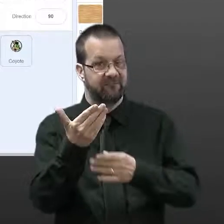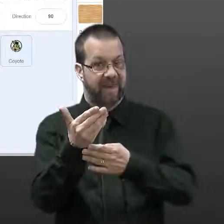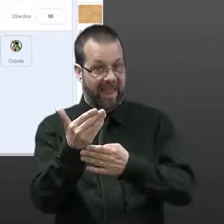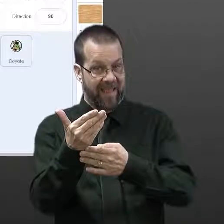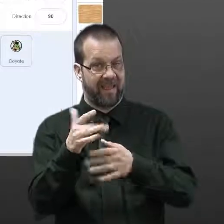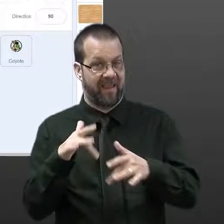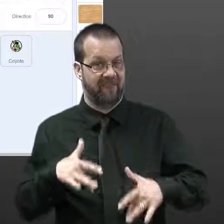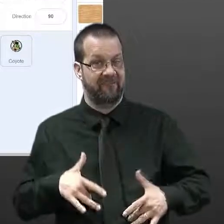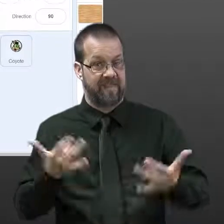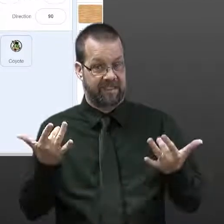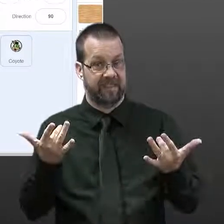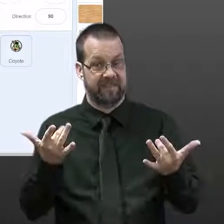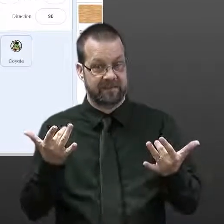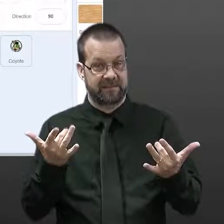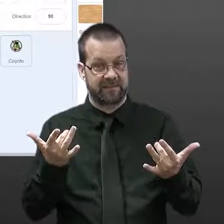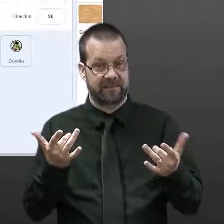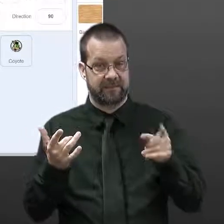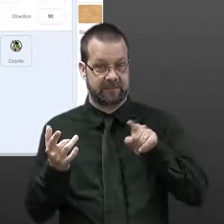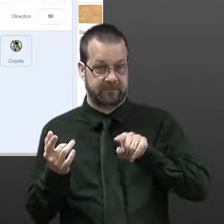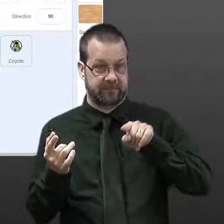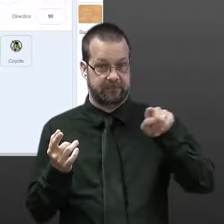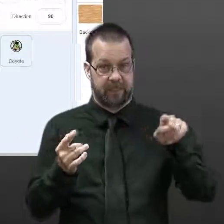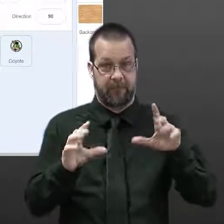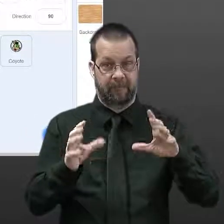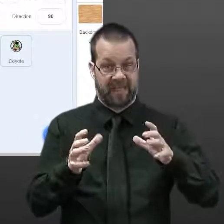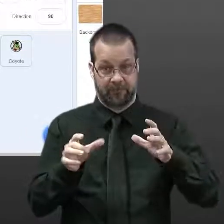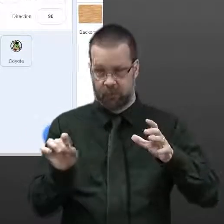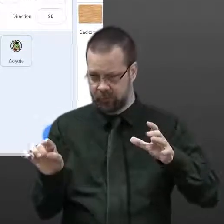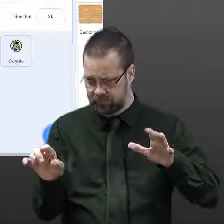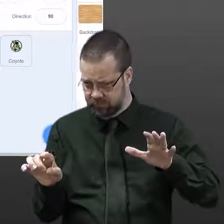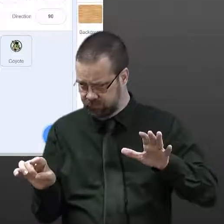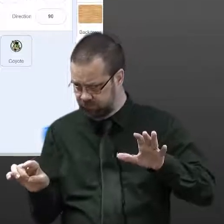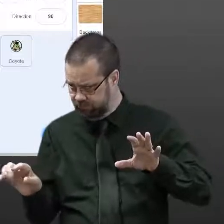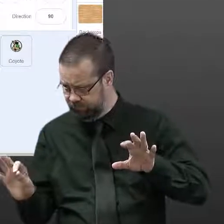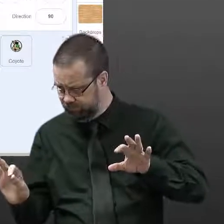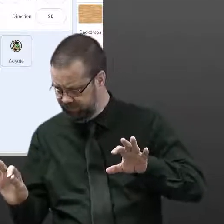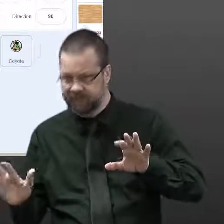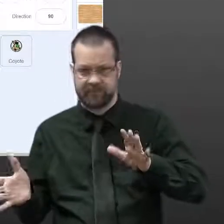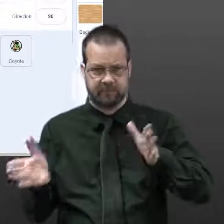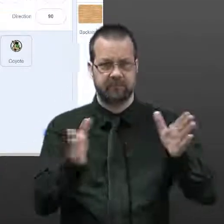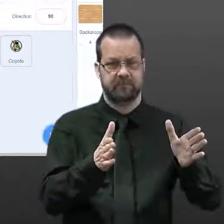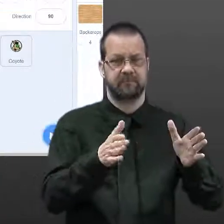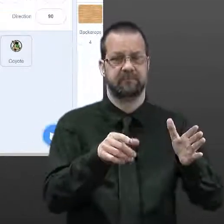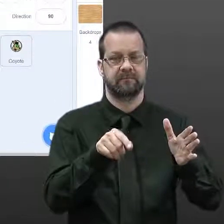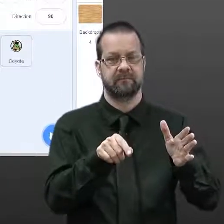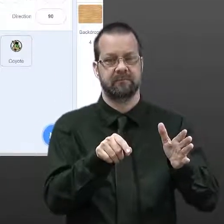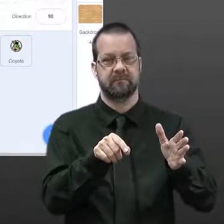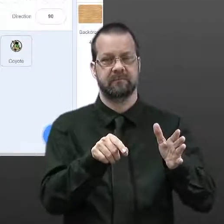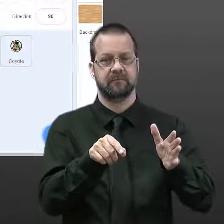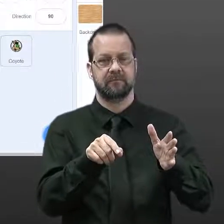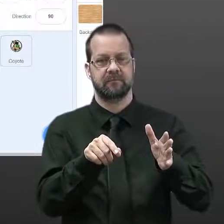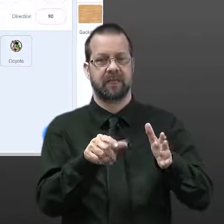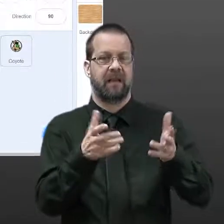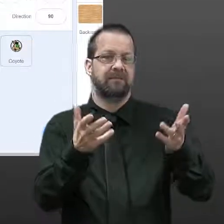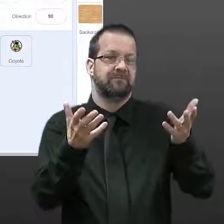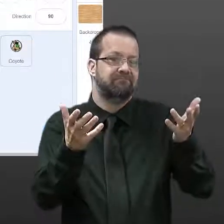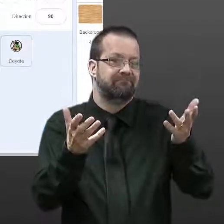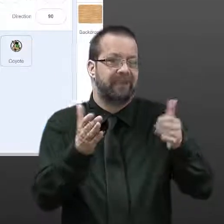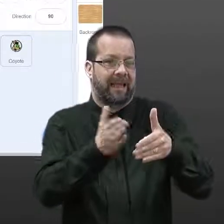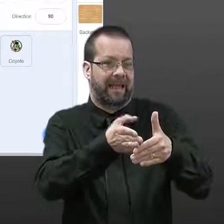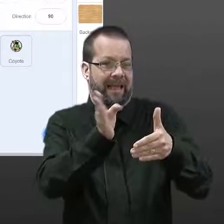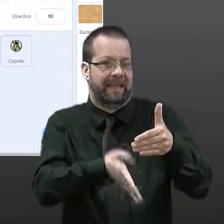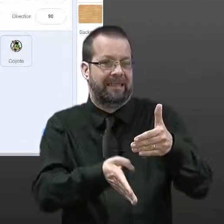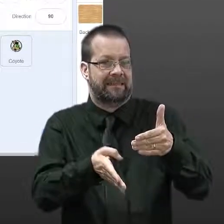flag event here back on, make sure you're back on the basketball sprite. And this one will be kind of like